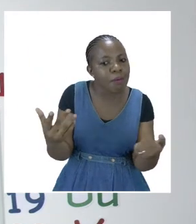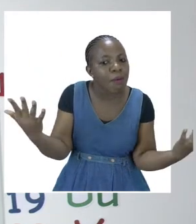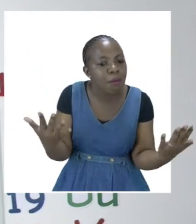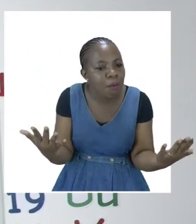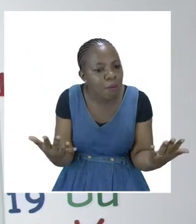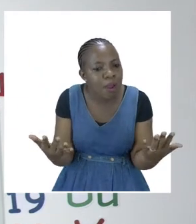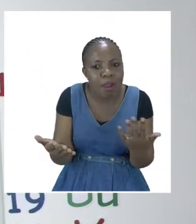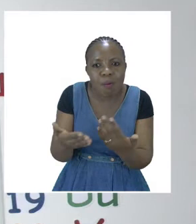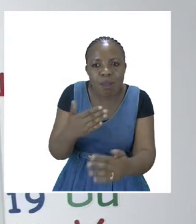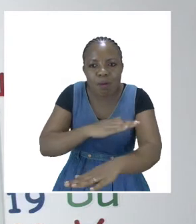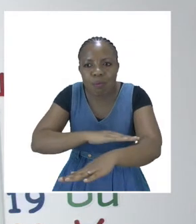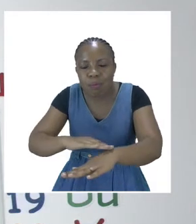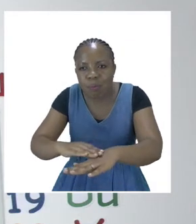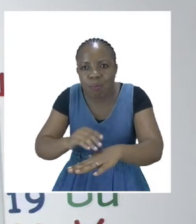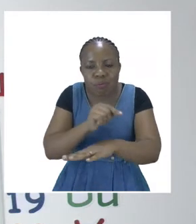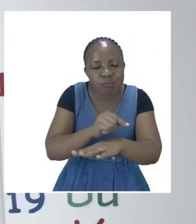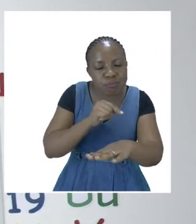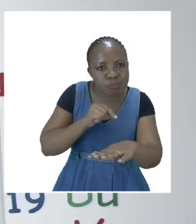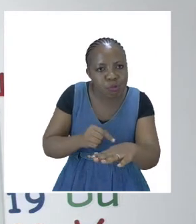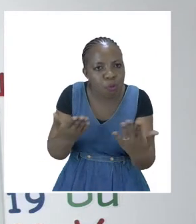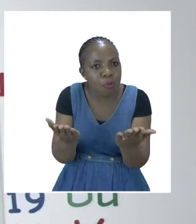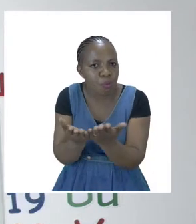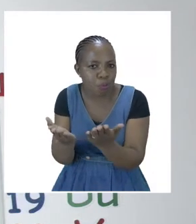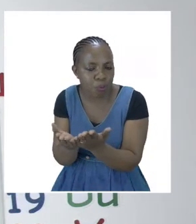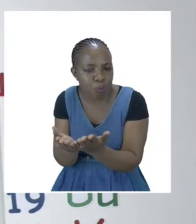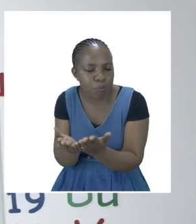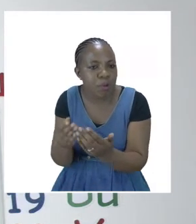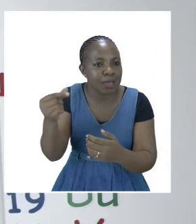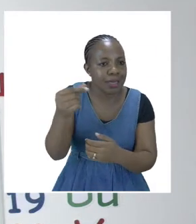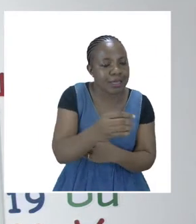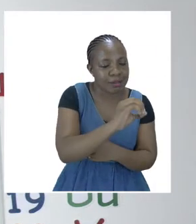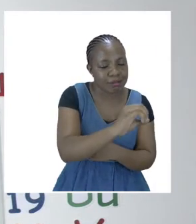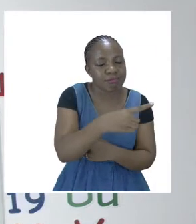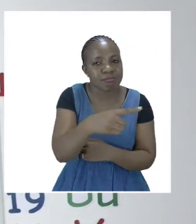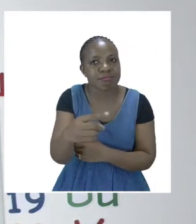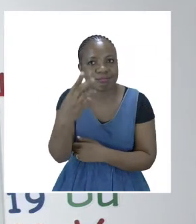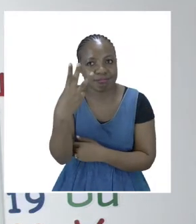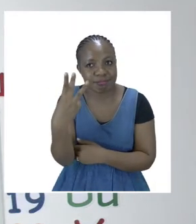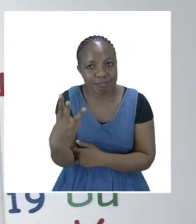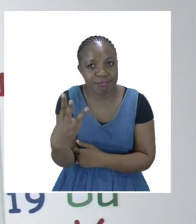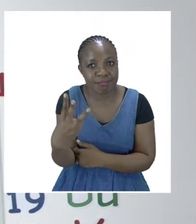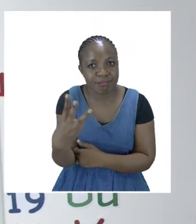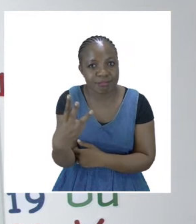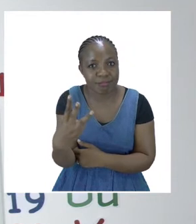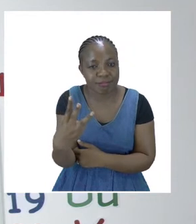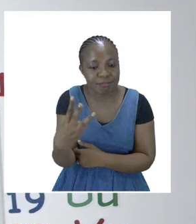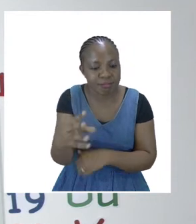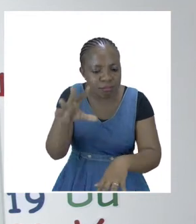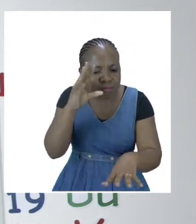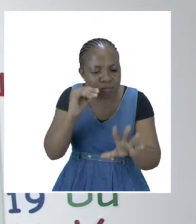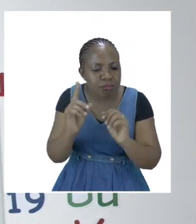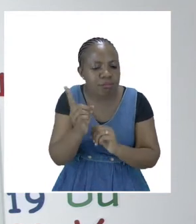to Thursday for pre-primary up until grade 3. The lessons are for listening